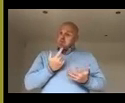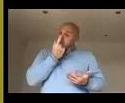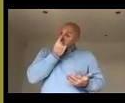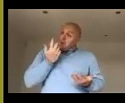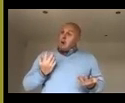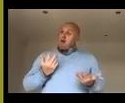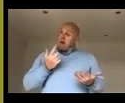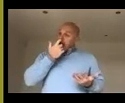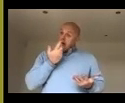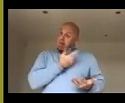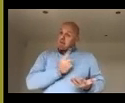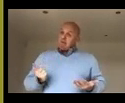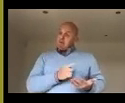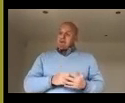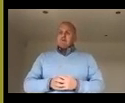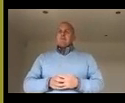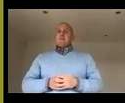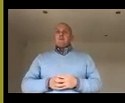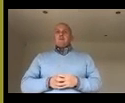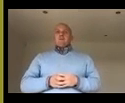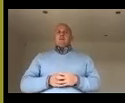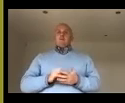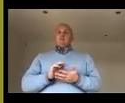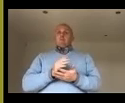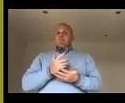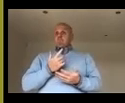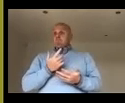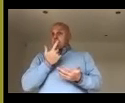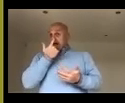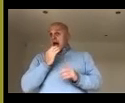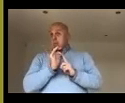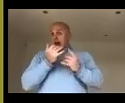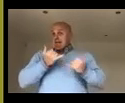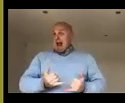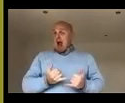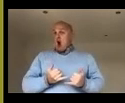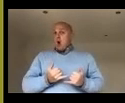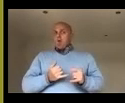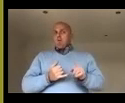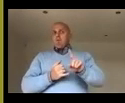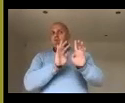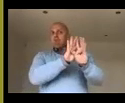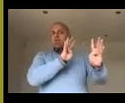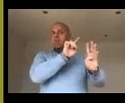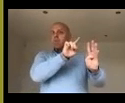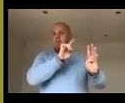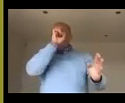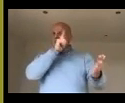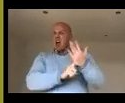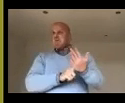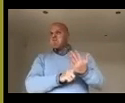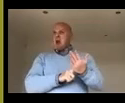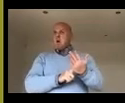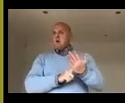organisation. It's open now. Decisions take about 4 weeks, which is not too bad in terms of